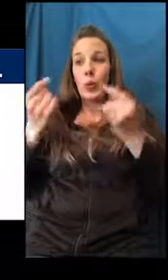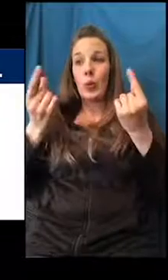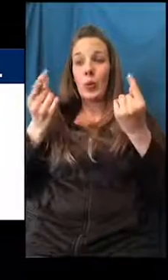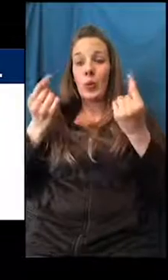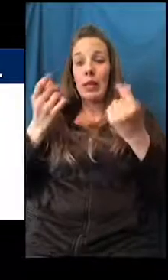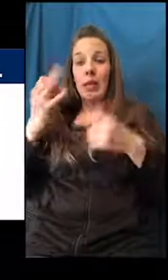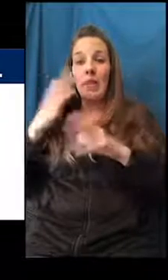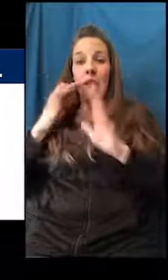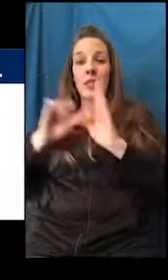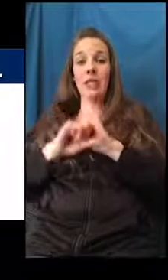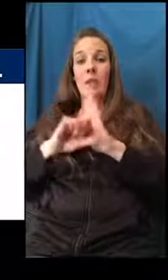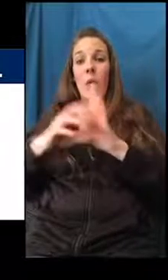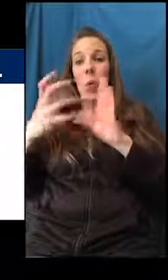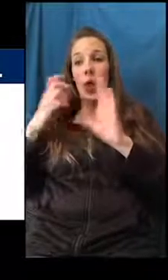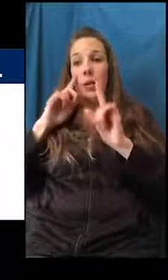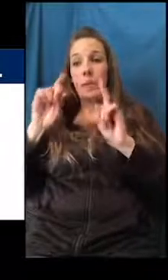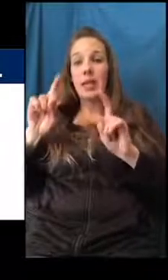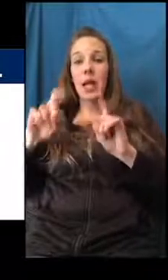and want to be tested?